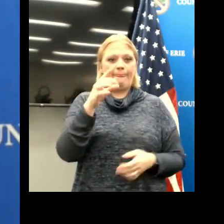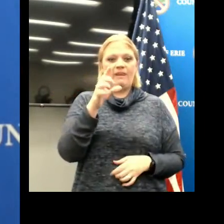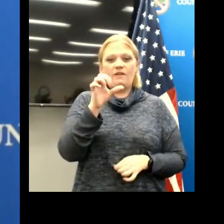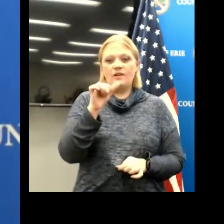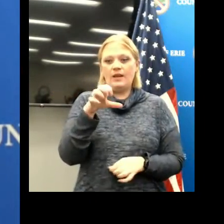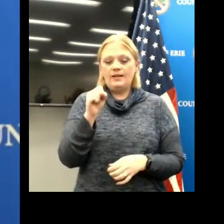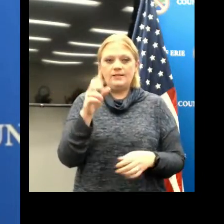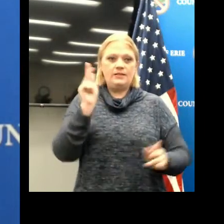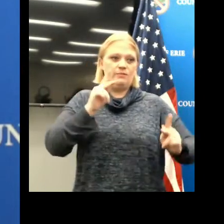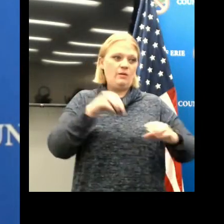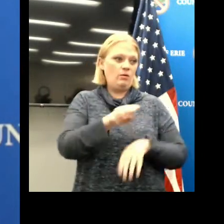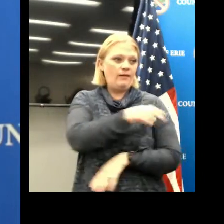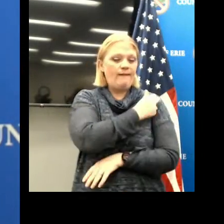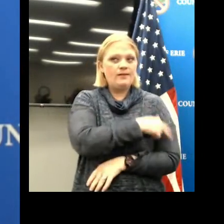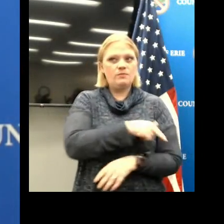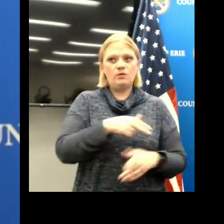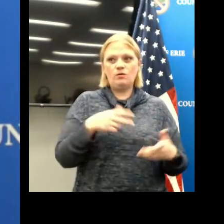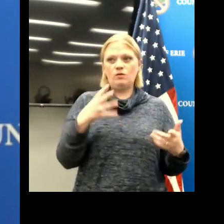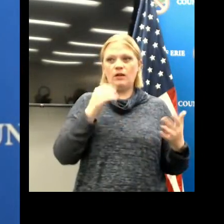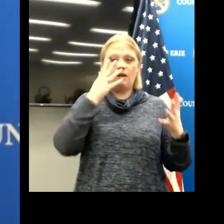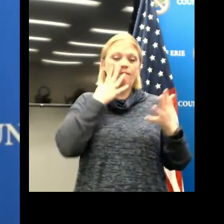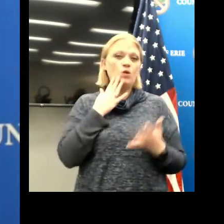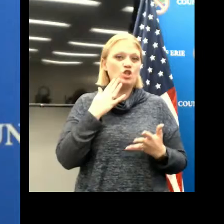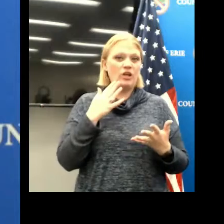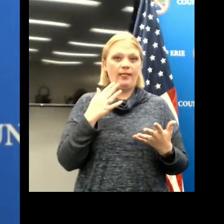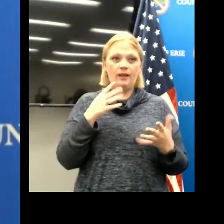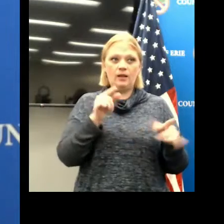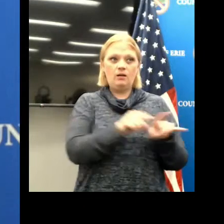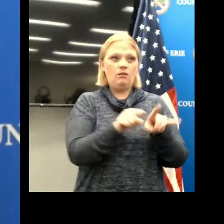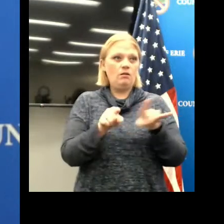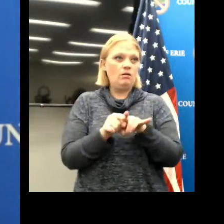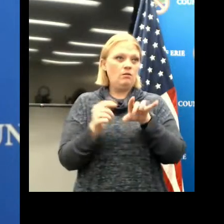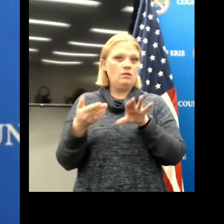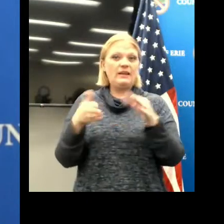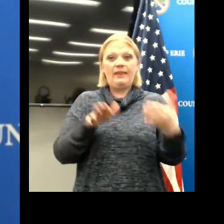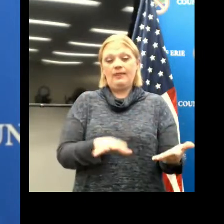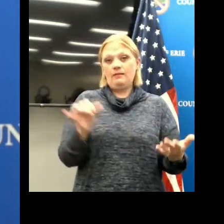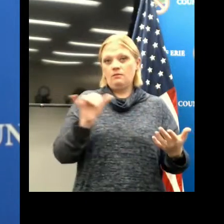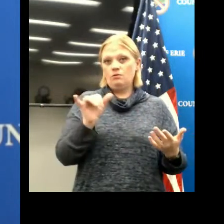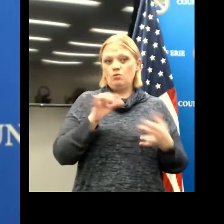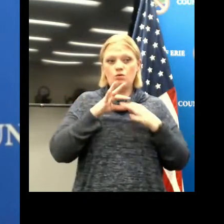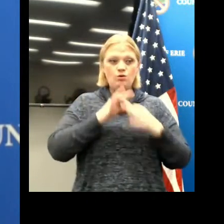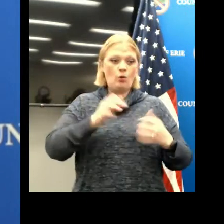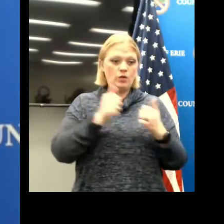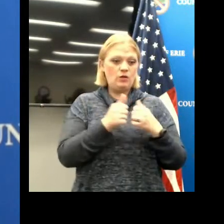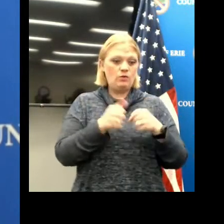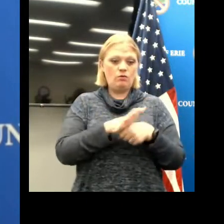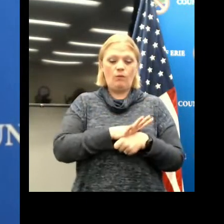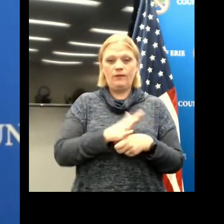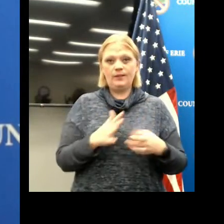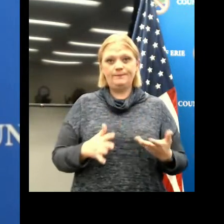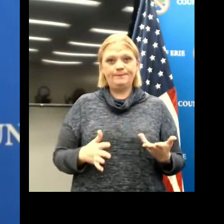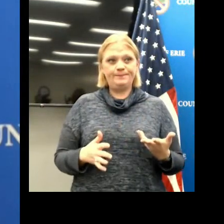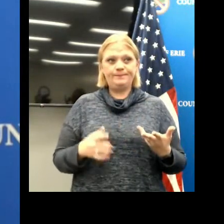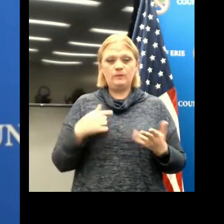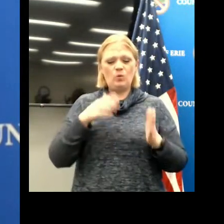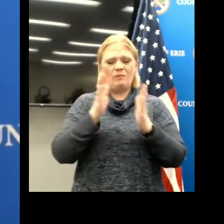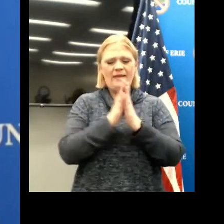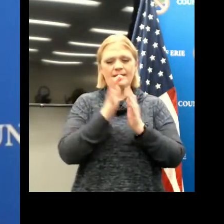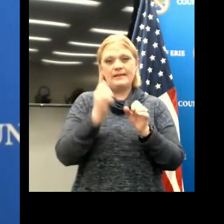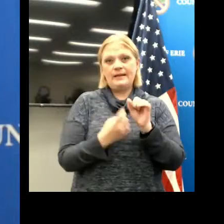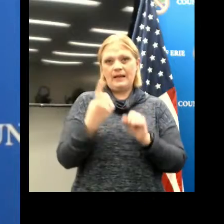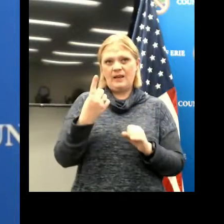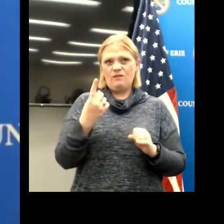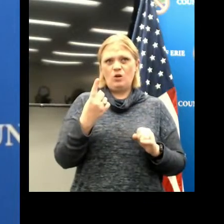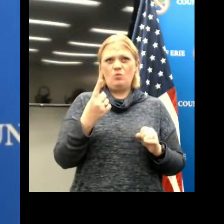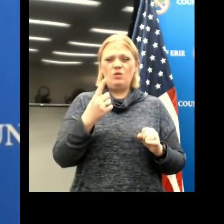of hospitalizations, and unfortunately as well in death associated with COVID-19. I'm asking everyone to